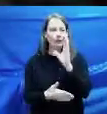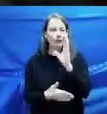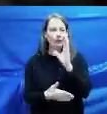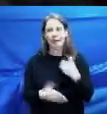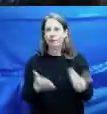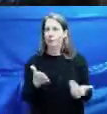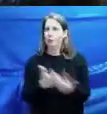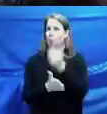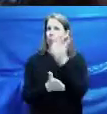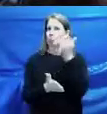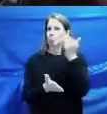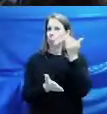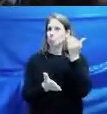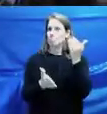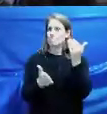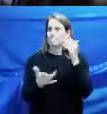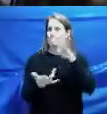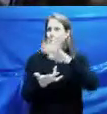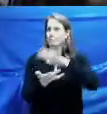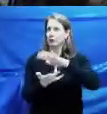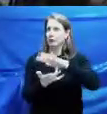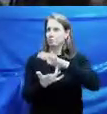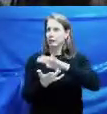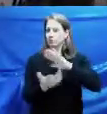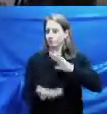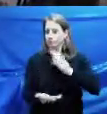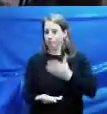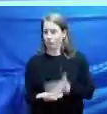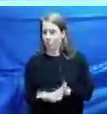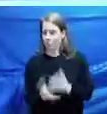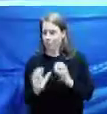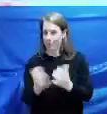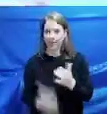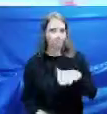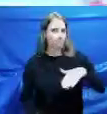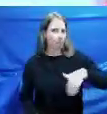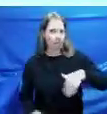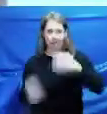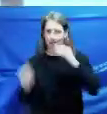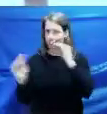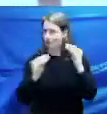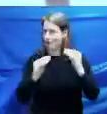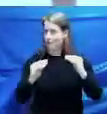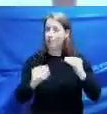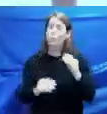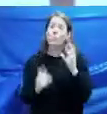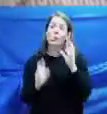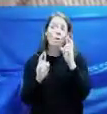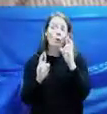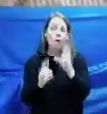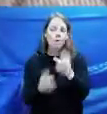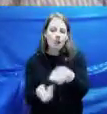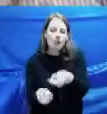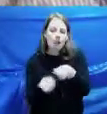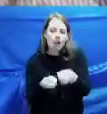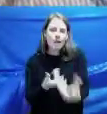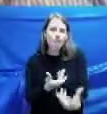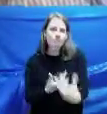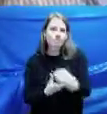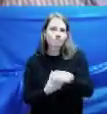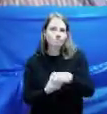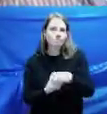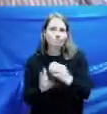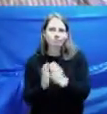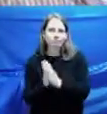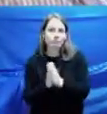freshmen coming into some brand new classes that we've never taught before. We're hoping that we're going to be able to get them engaged early on and help